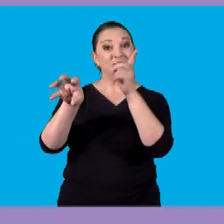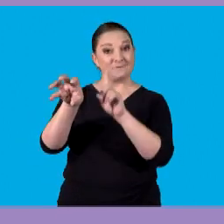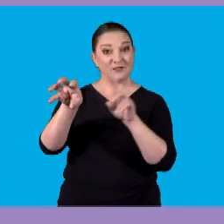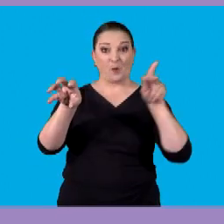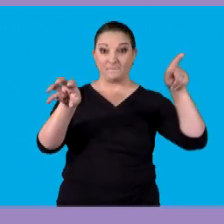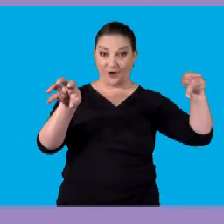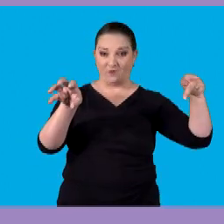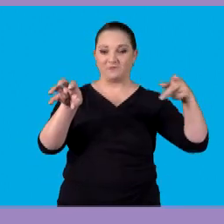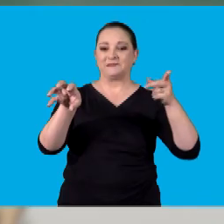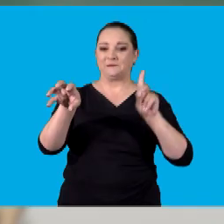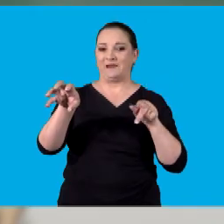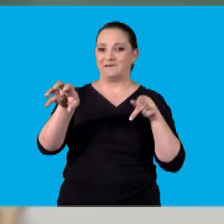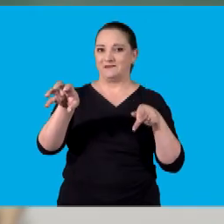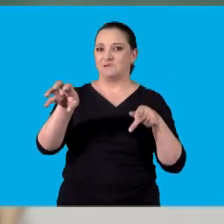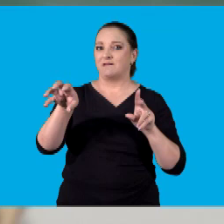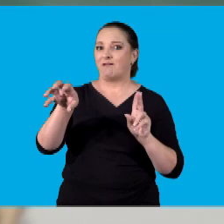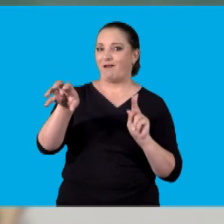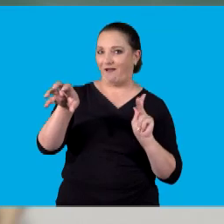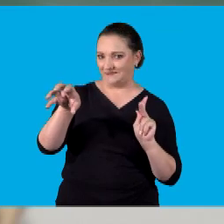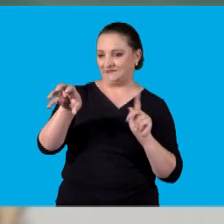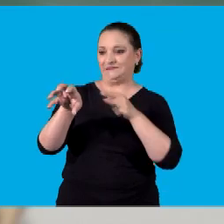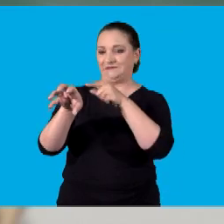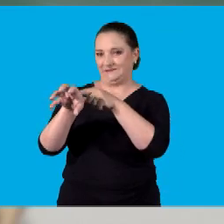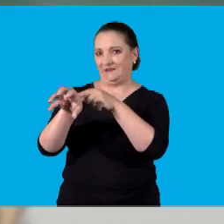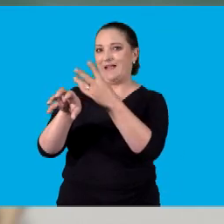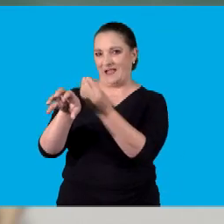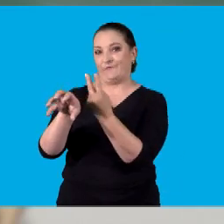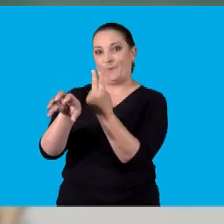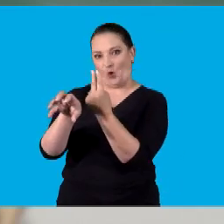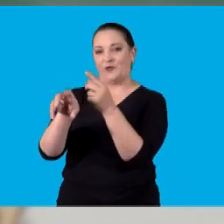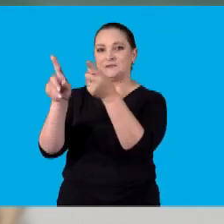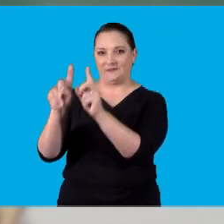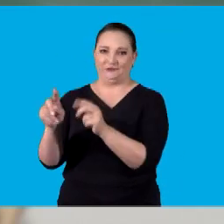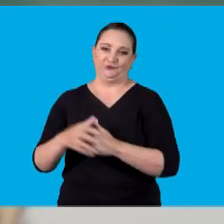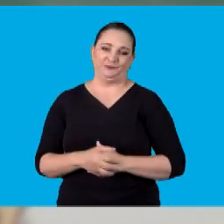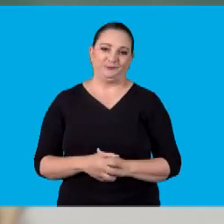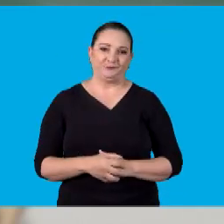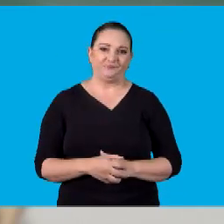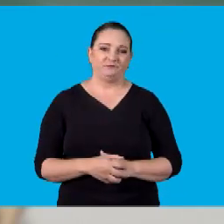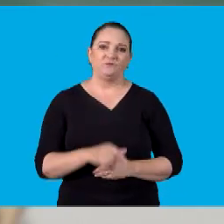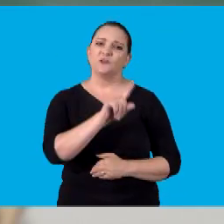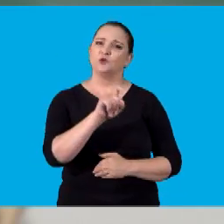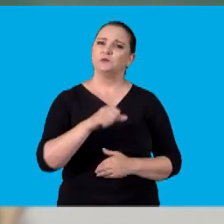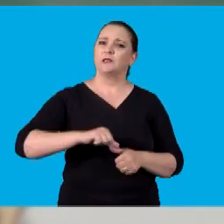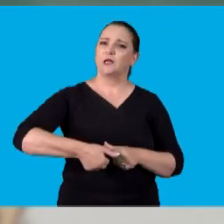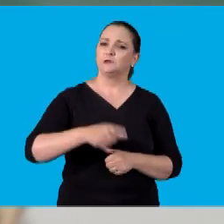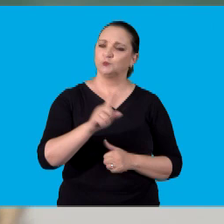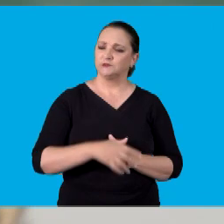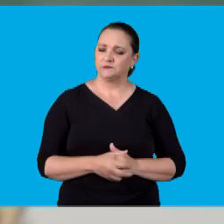is a special parallelogram. It is also a special kite. Let's move on to the next